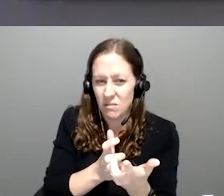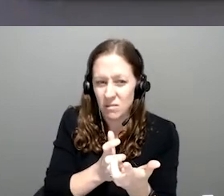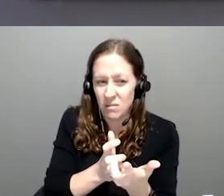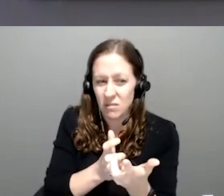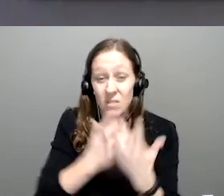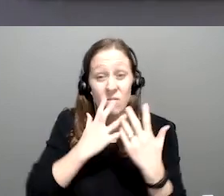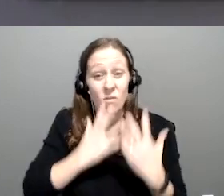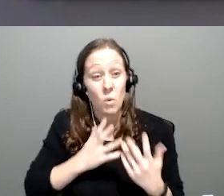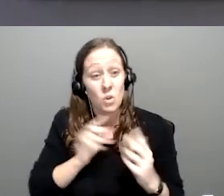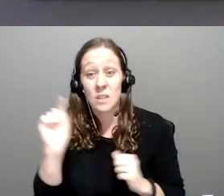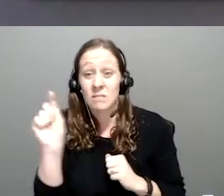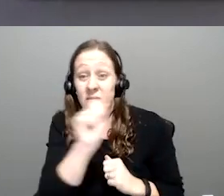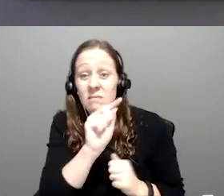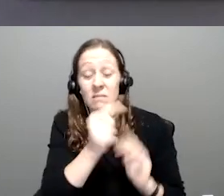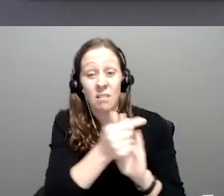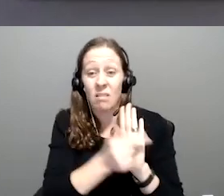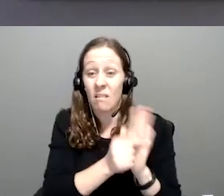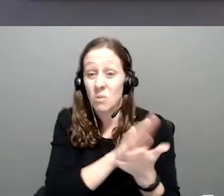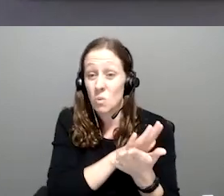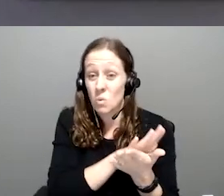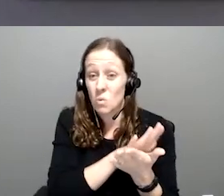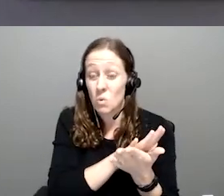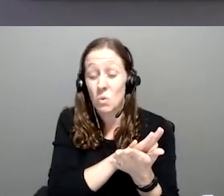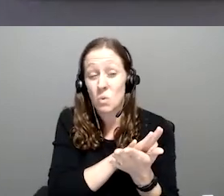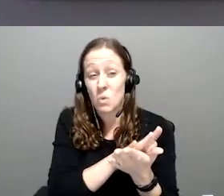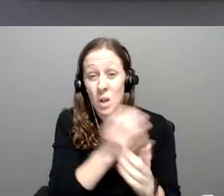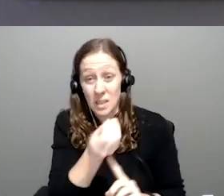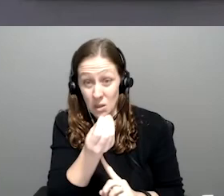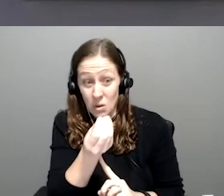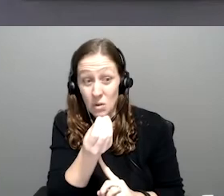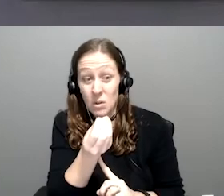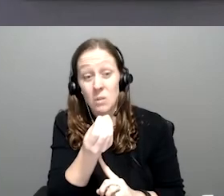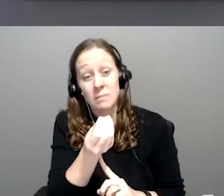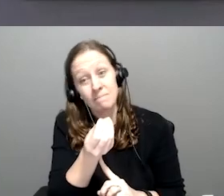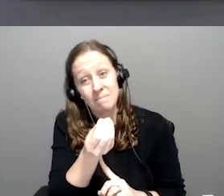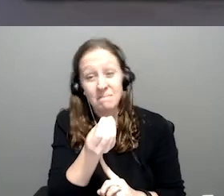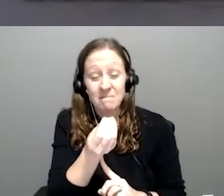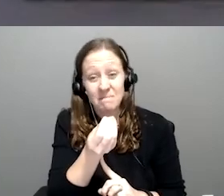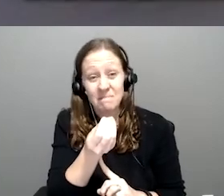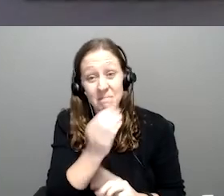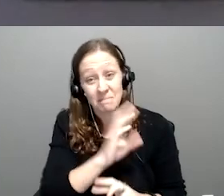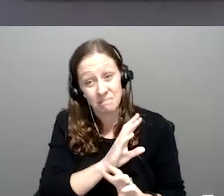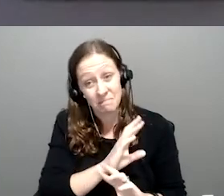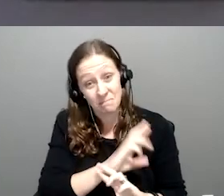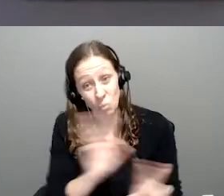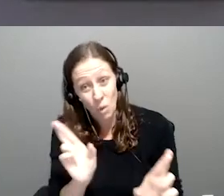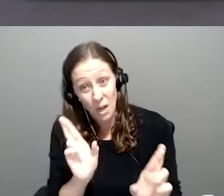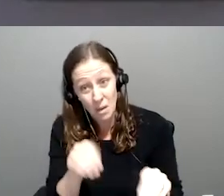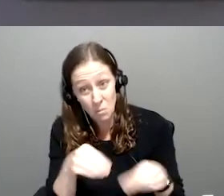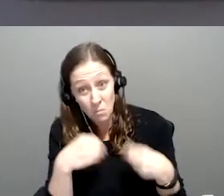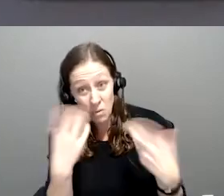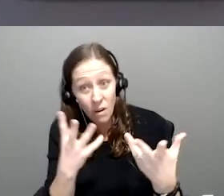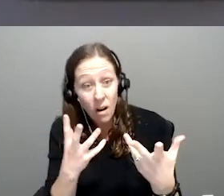schools, particularly law schools in Ontario, are not especially equipped to provide such accommodations for